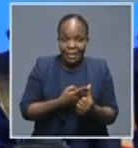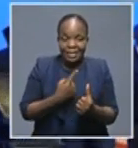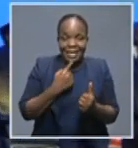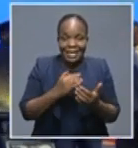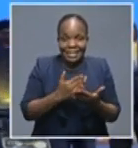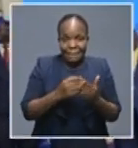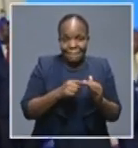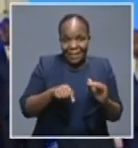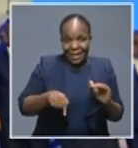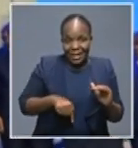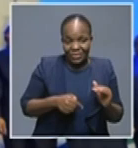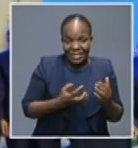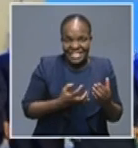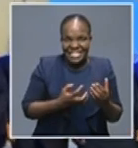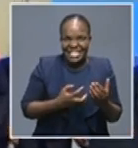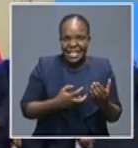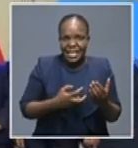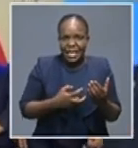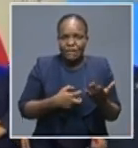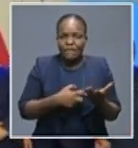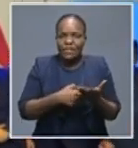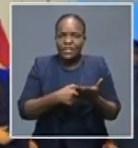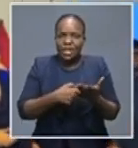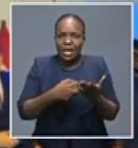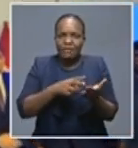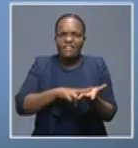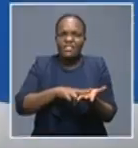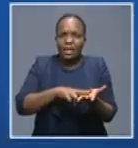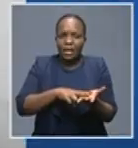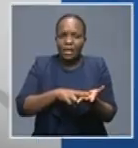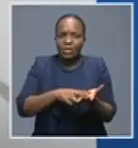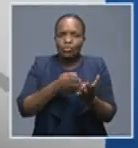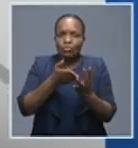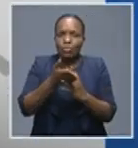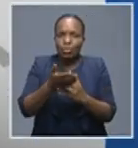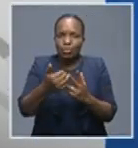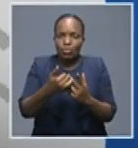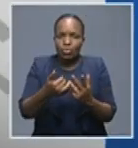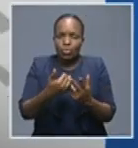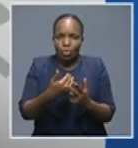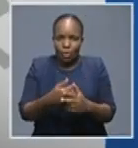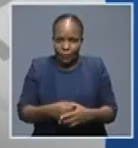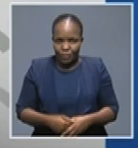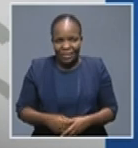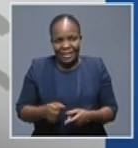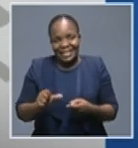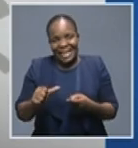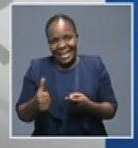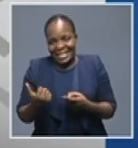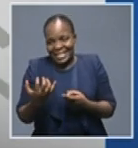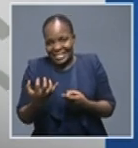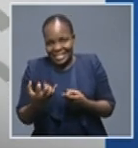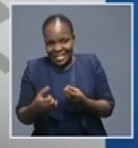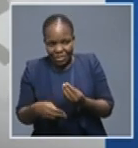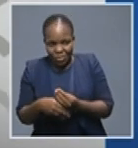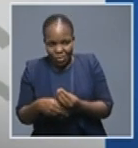still requiring visas to enter and all the others. So in this regard, High Commissioner, what was